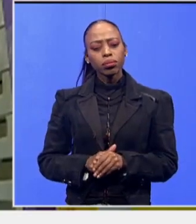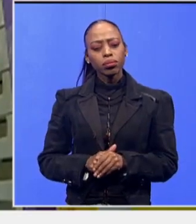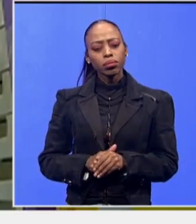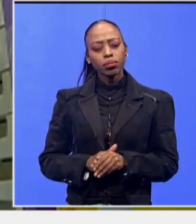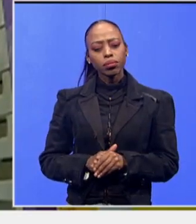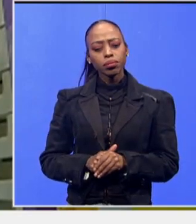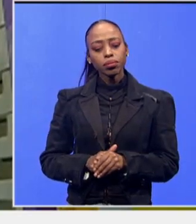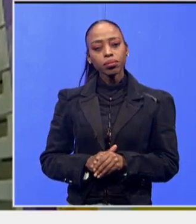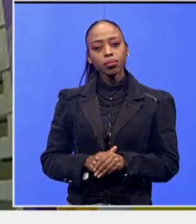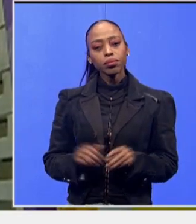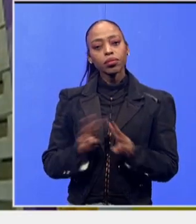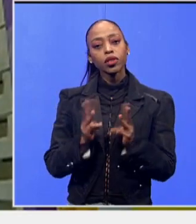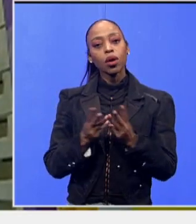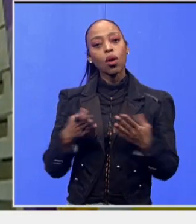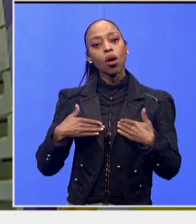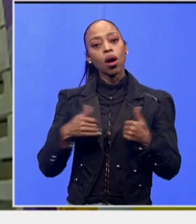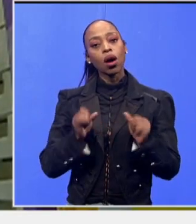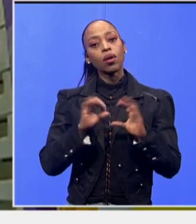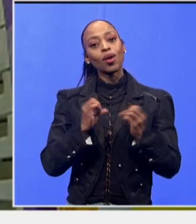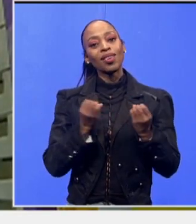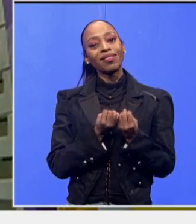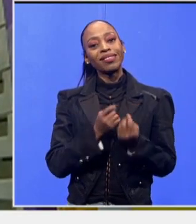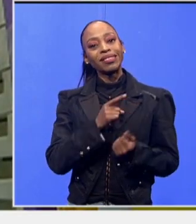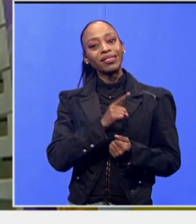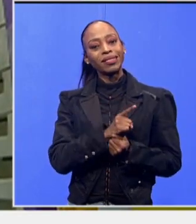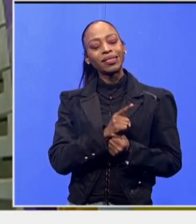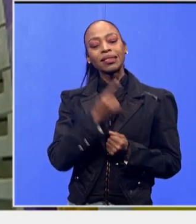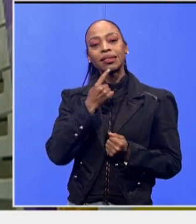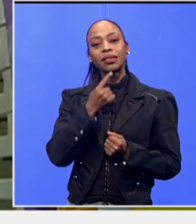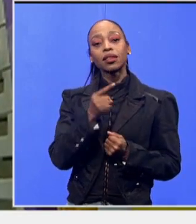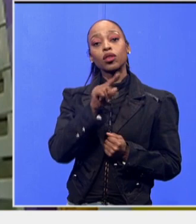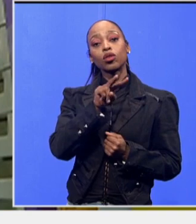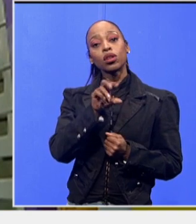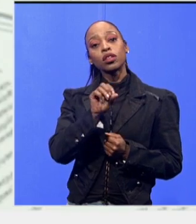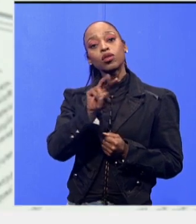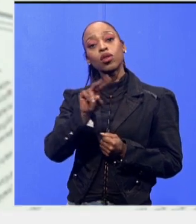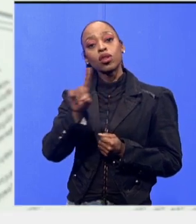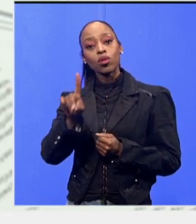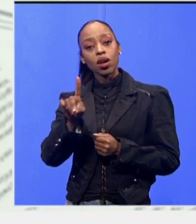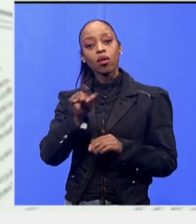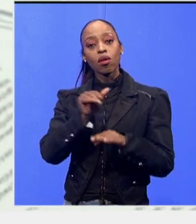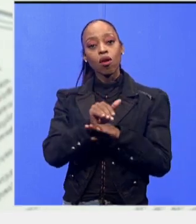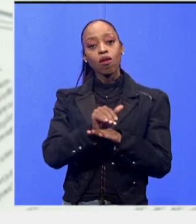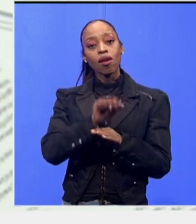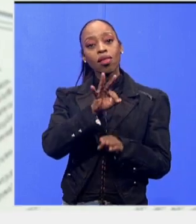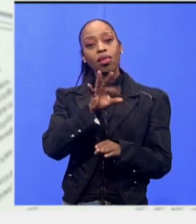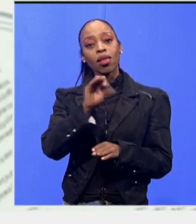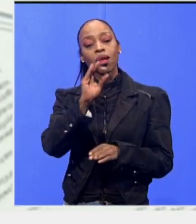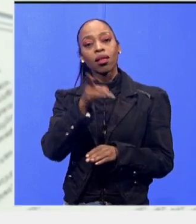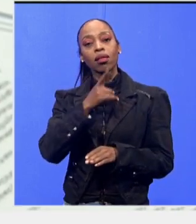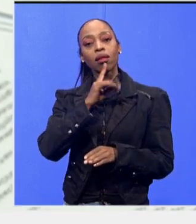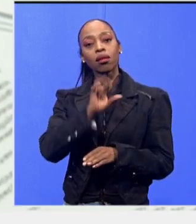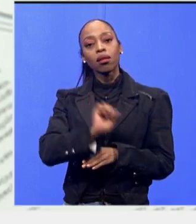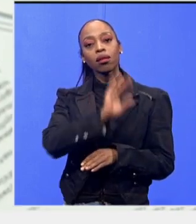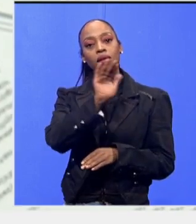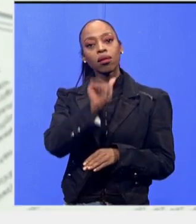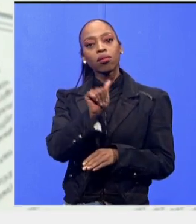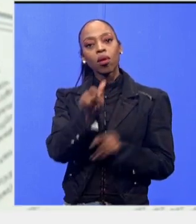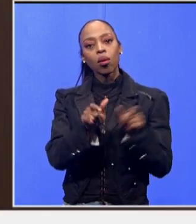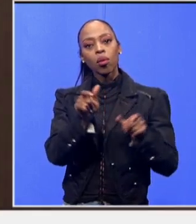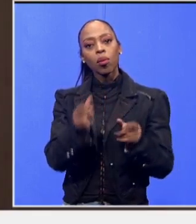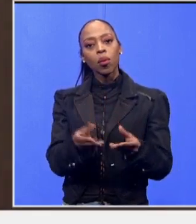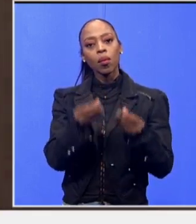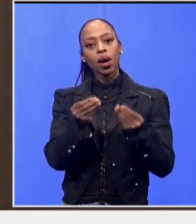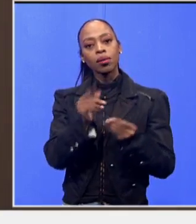The World Health Organization, the WHO, estimates that in 2021, more than 300,000 South Africans fell ill from